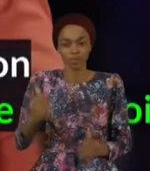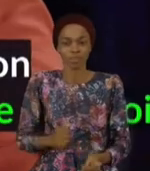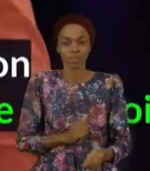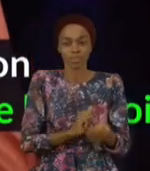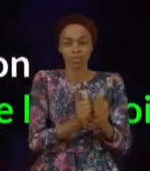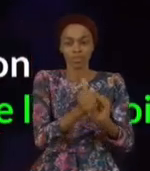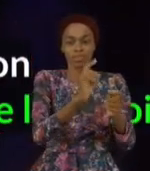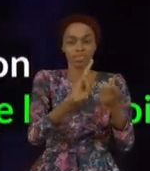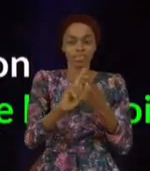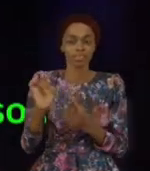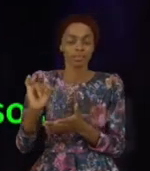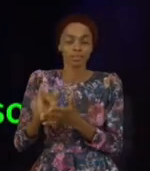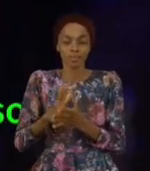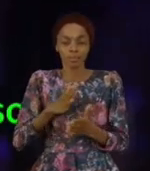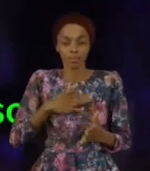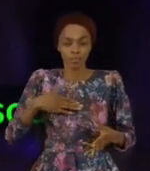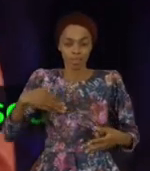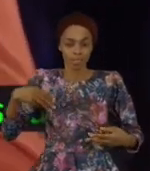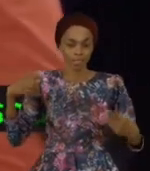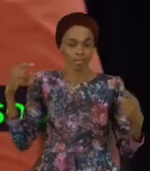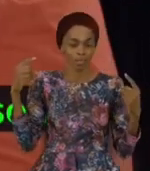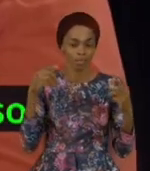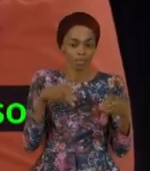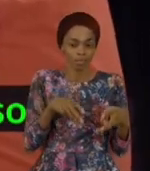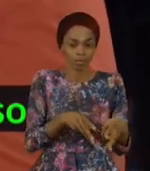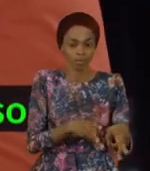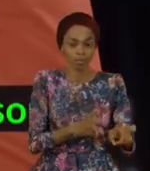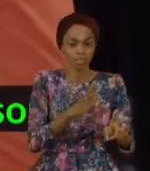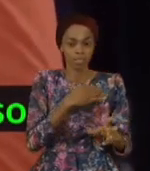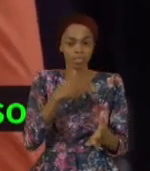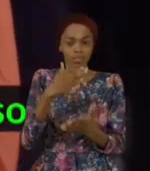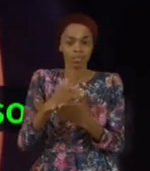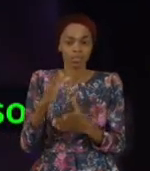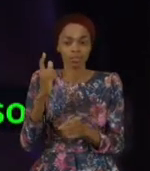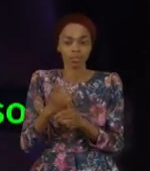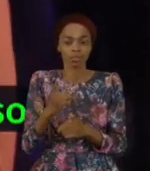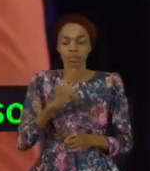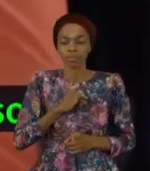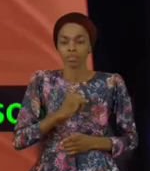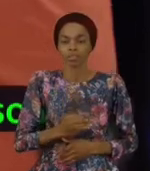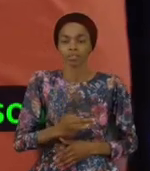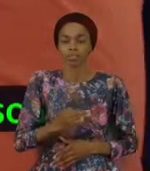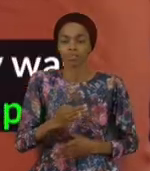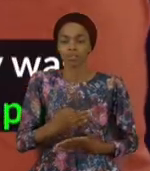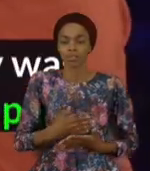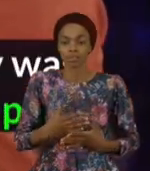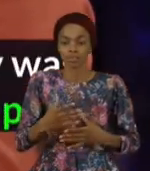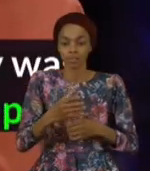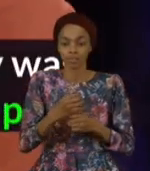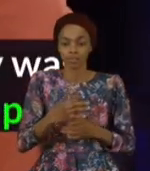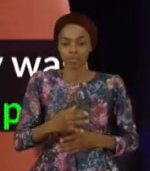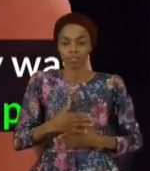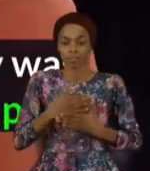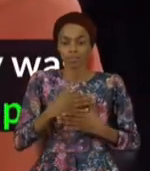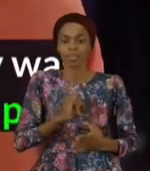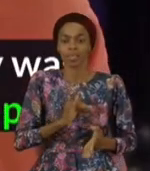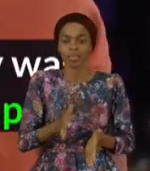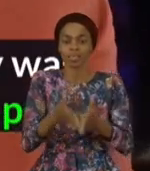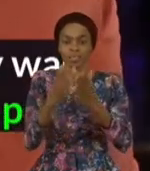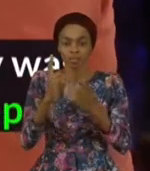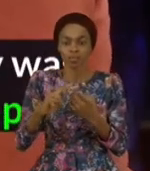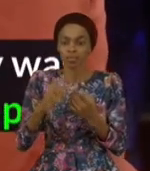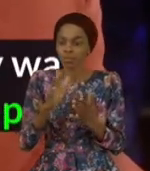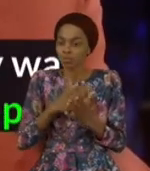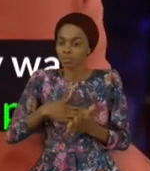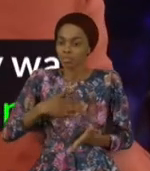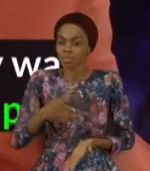that direction and stopped just to catch his breath. I asked him to please tell